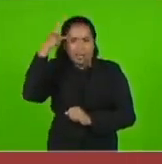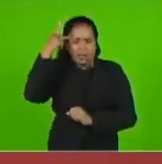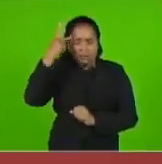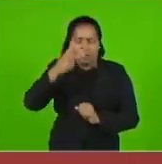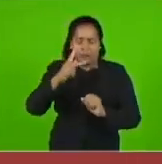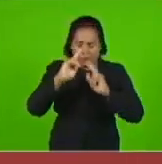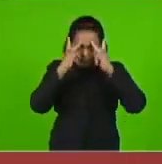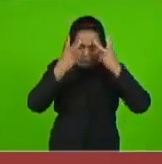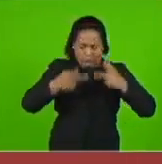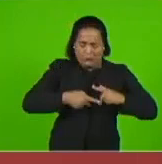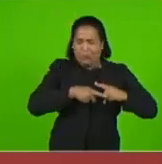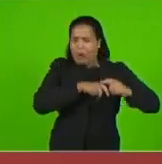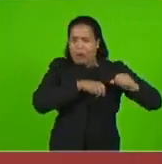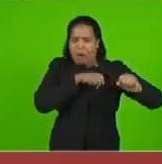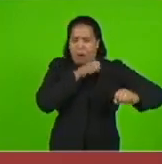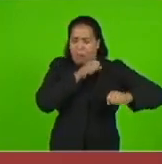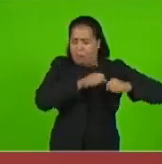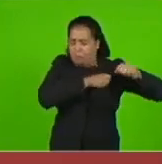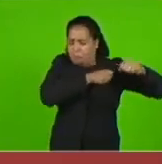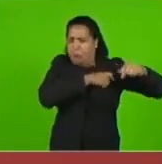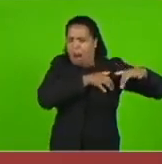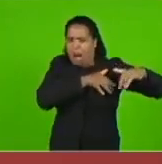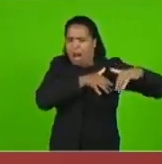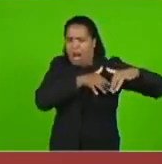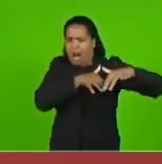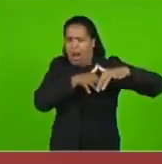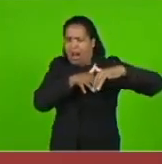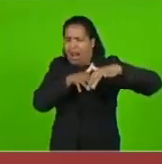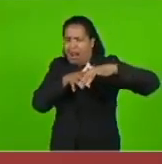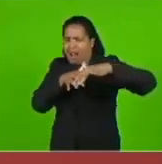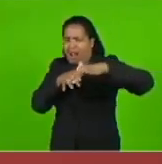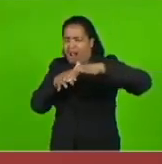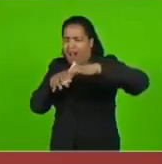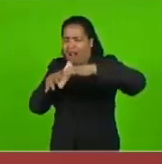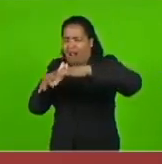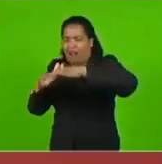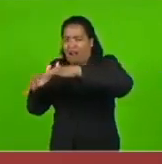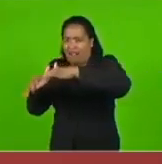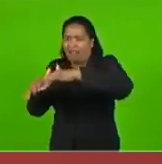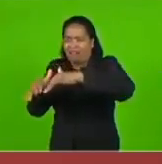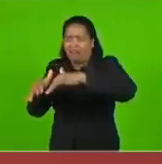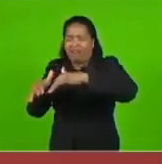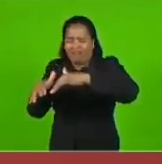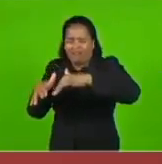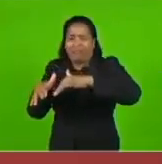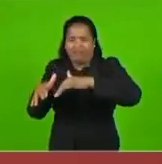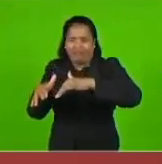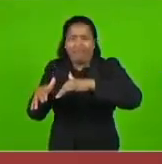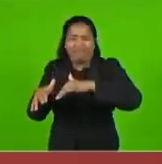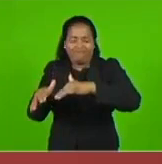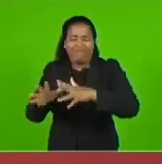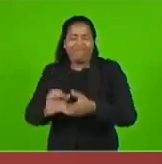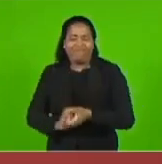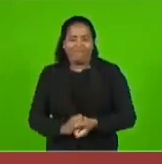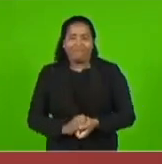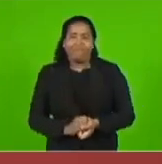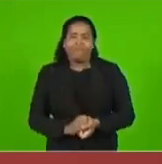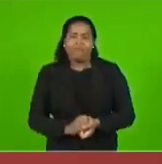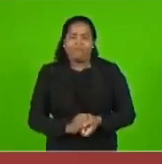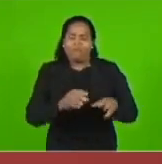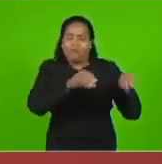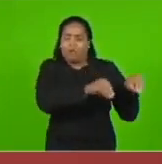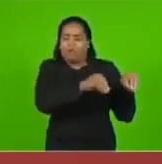world. Man will be running from one place to another, and the science will multiply. We'll see the situation,